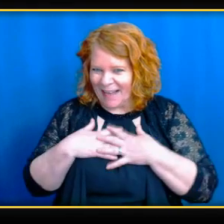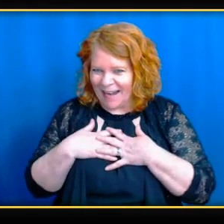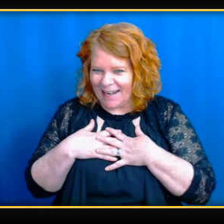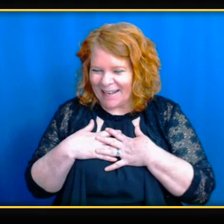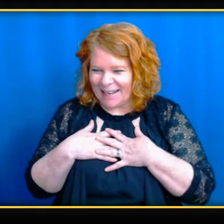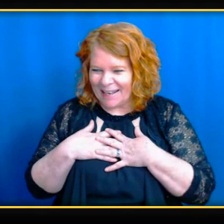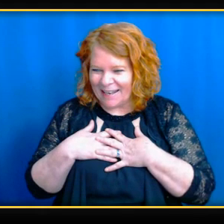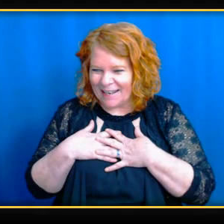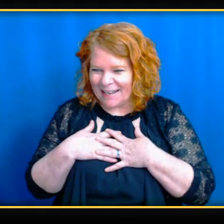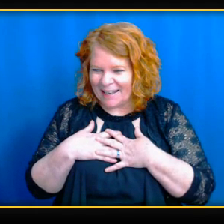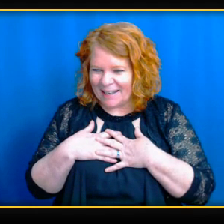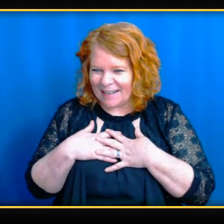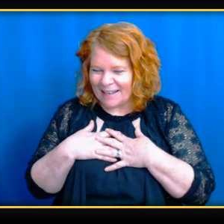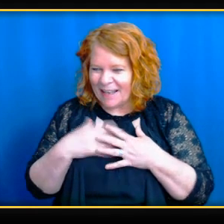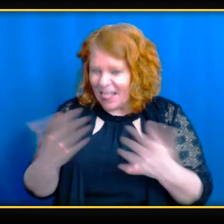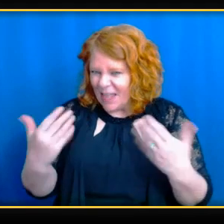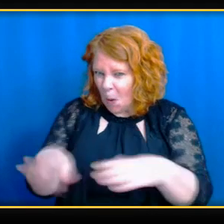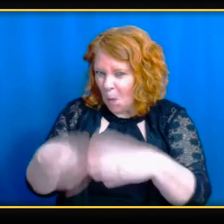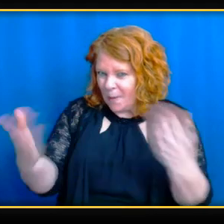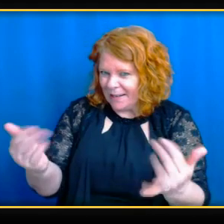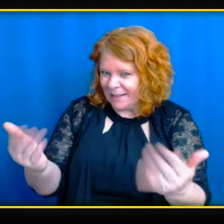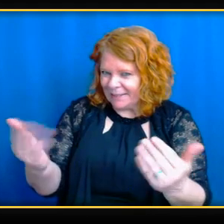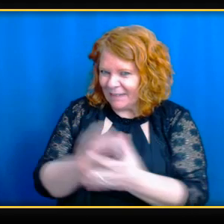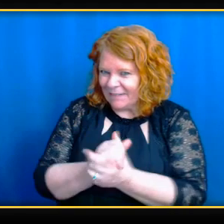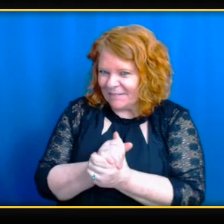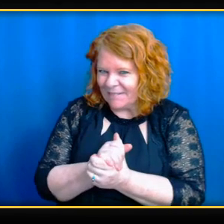Let's open it up.